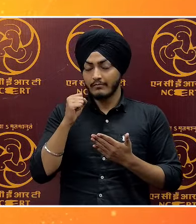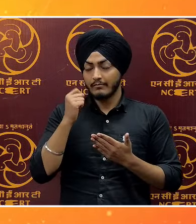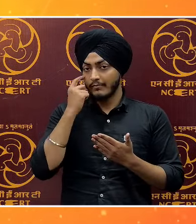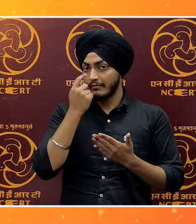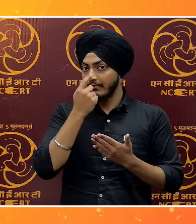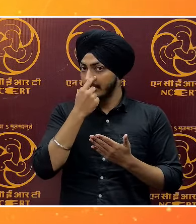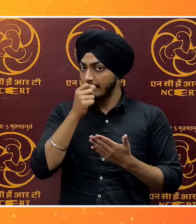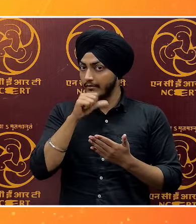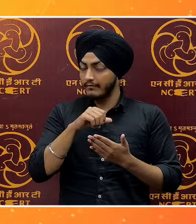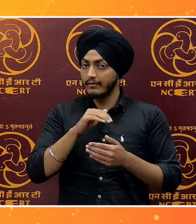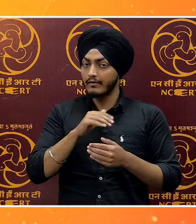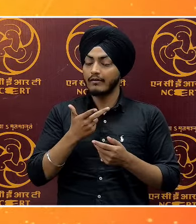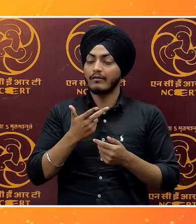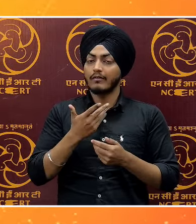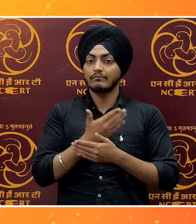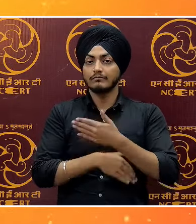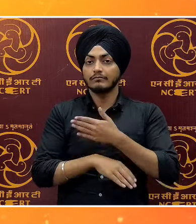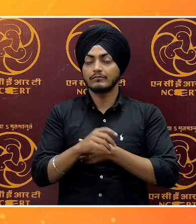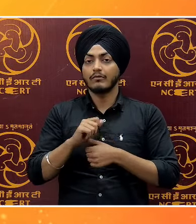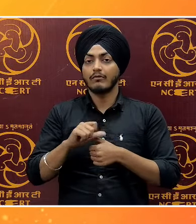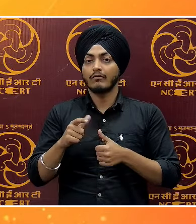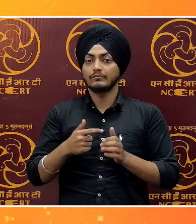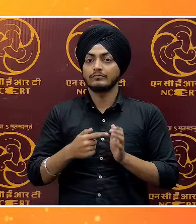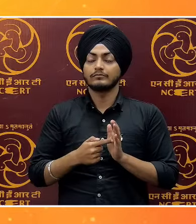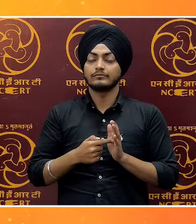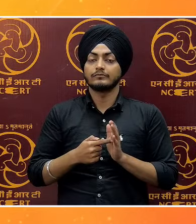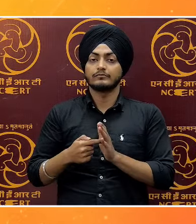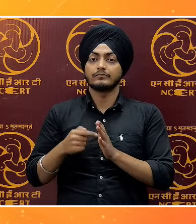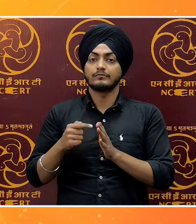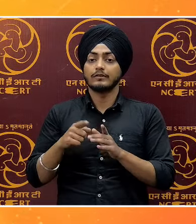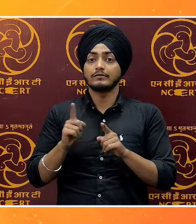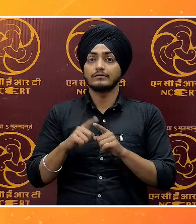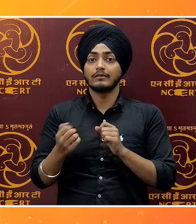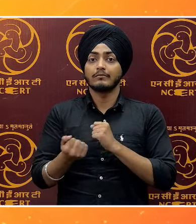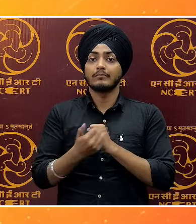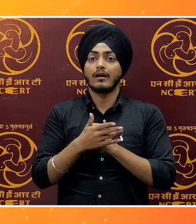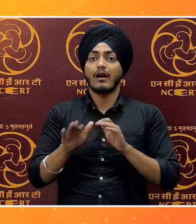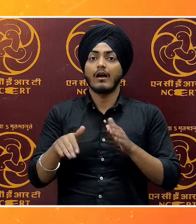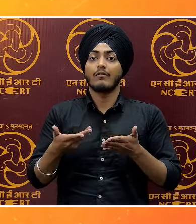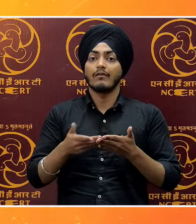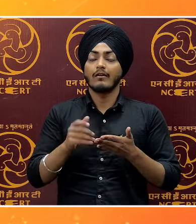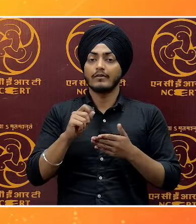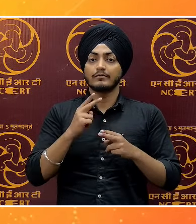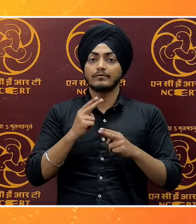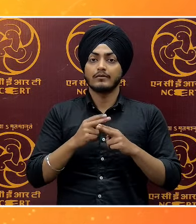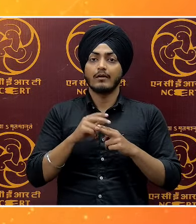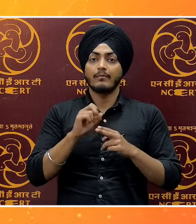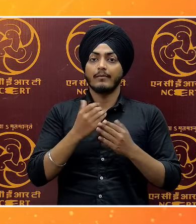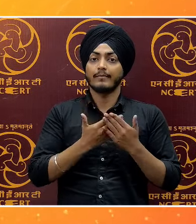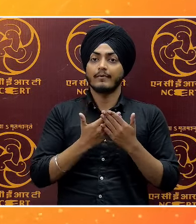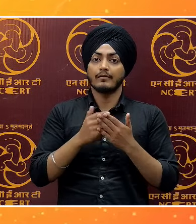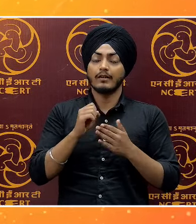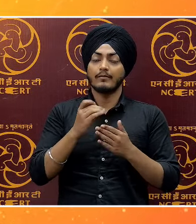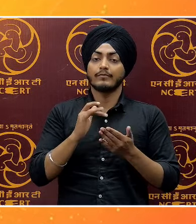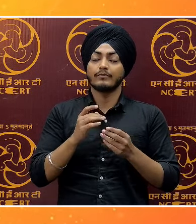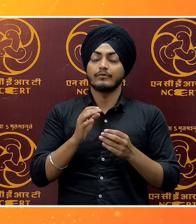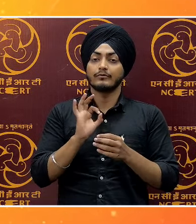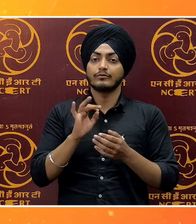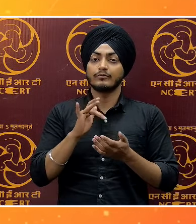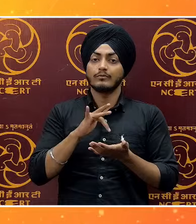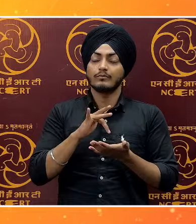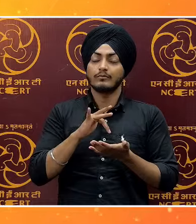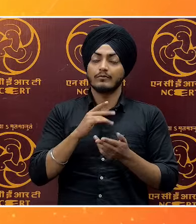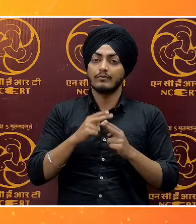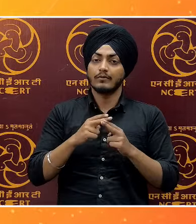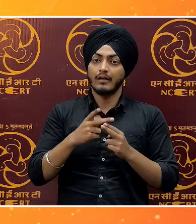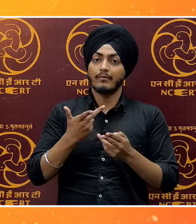homework. Lovely. You have to complete the homework and submit the same in the given format. Write your name, your class, your school name and address, expert